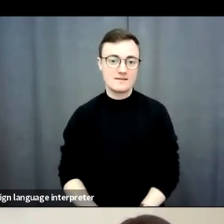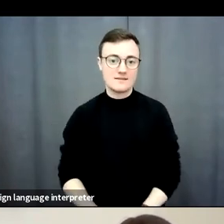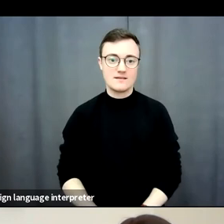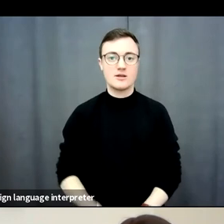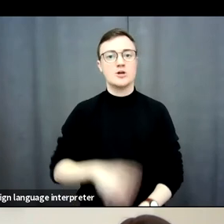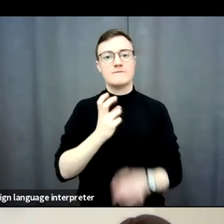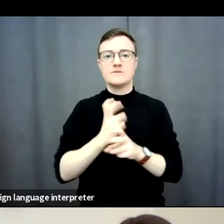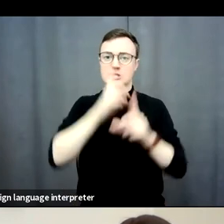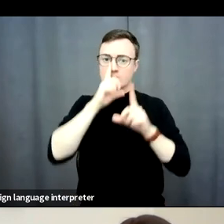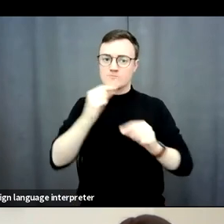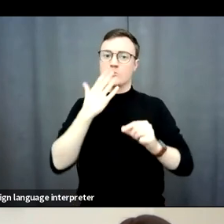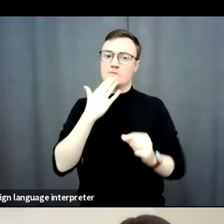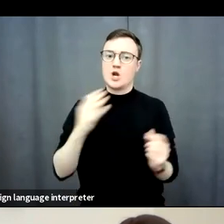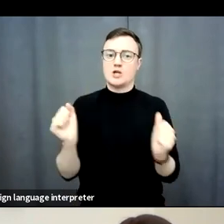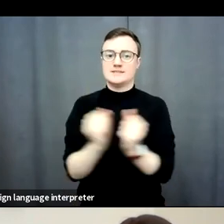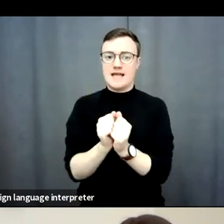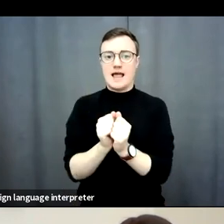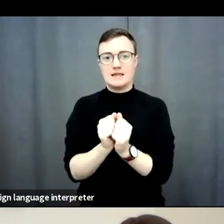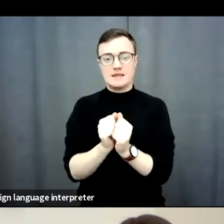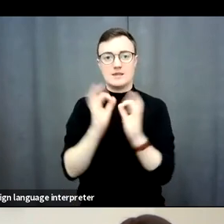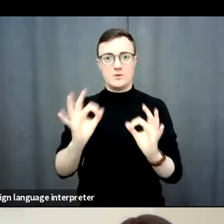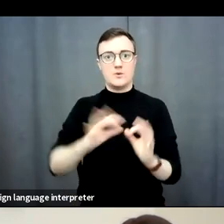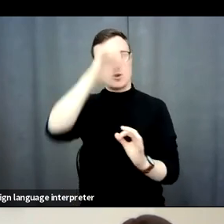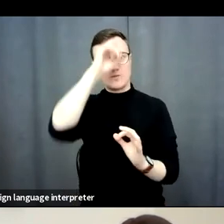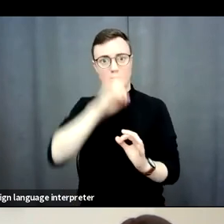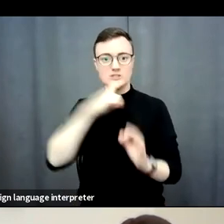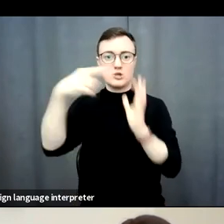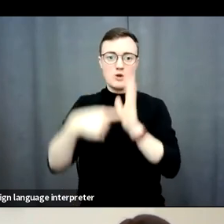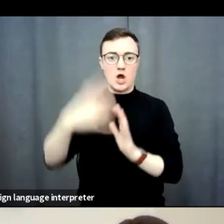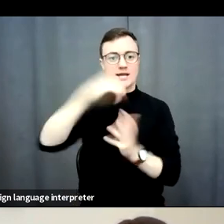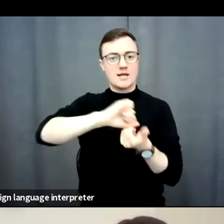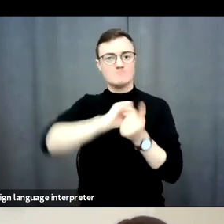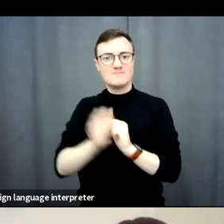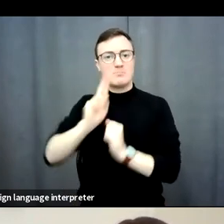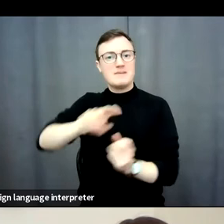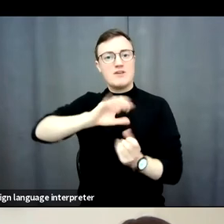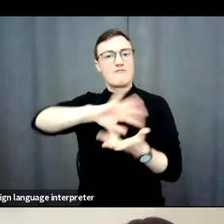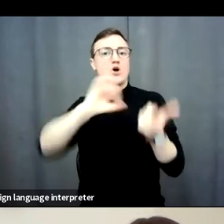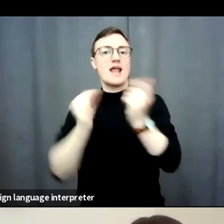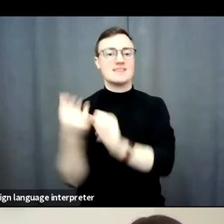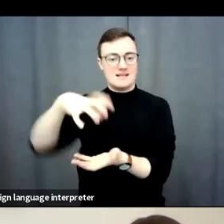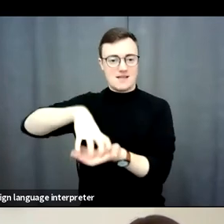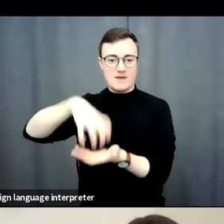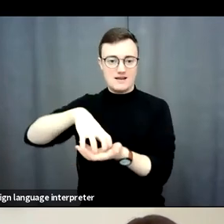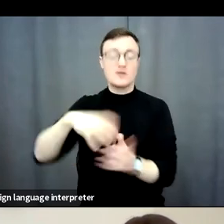ways for policy to make real changes, and collecting and developing knowledge.